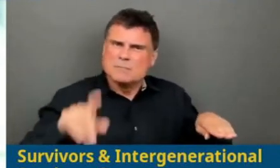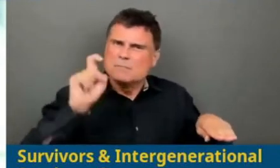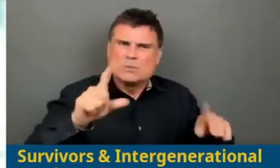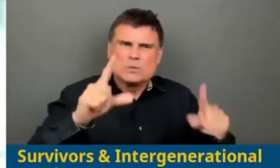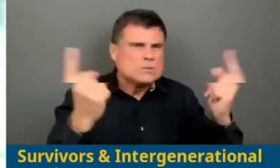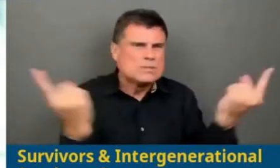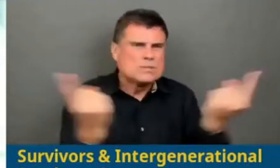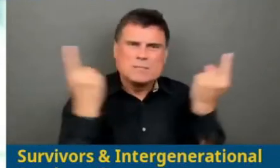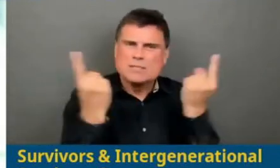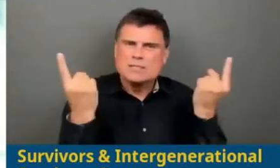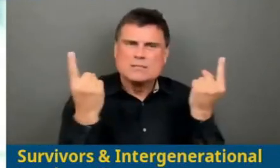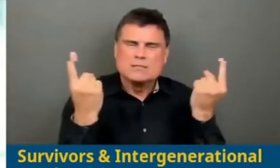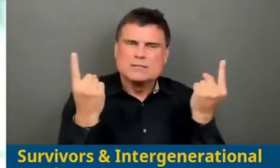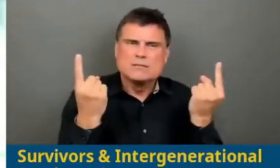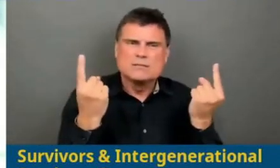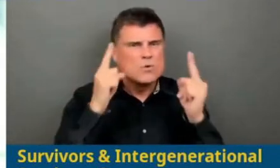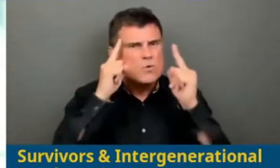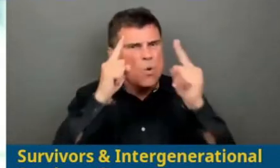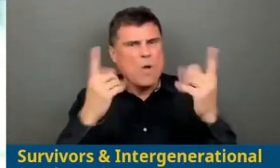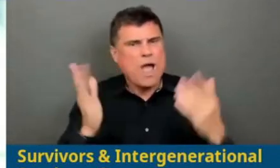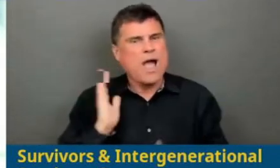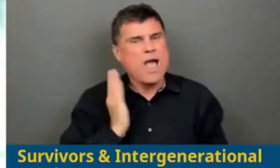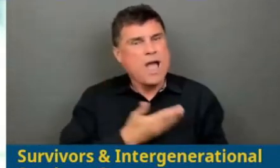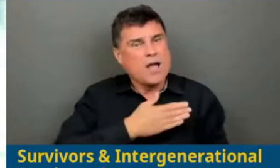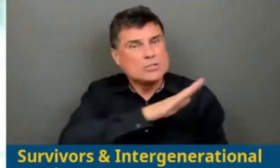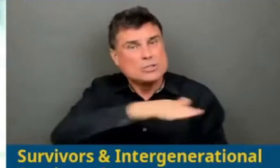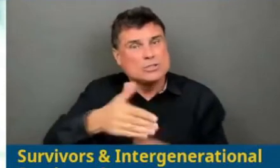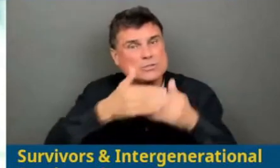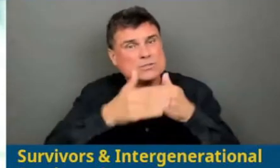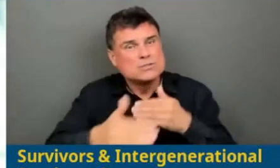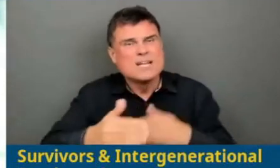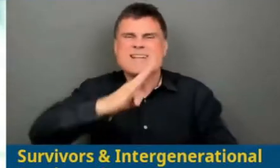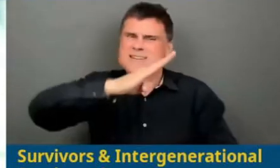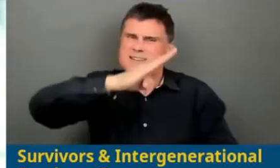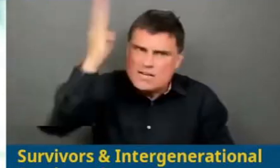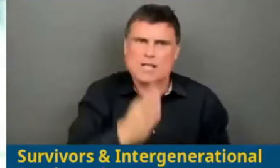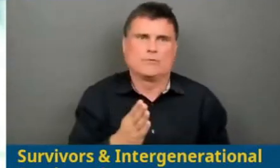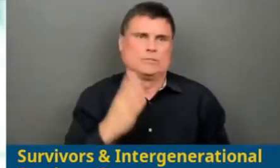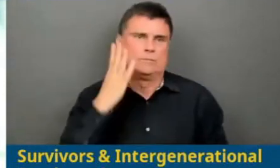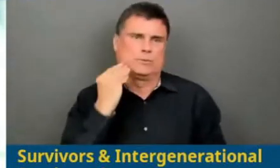our children don't ever go through this experience again.